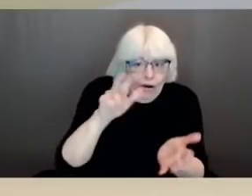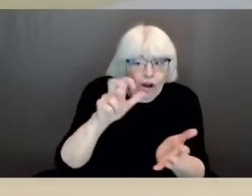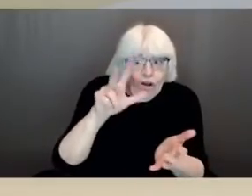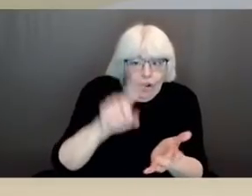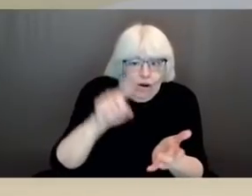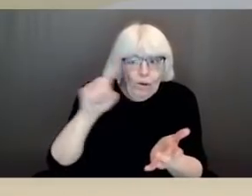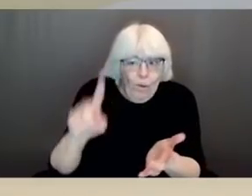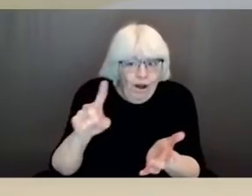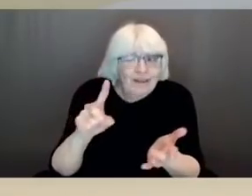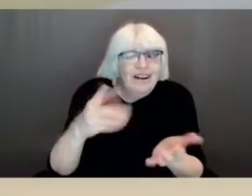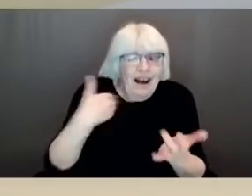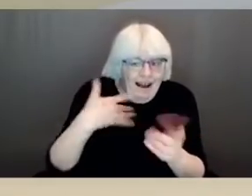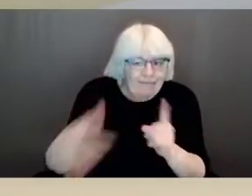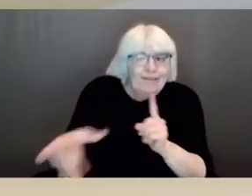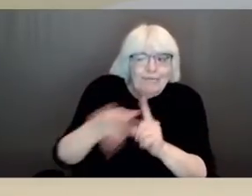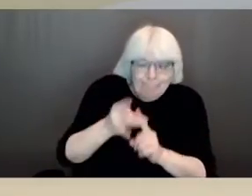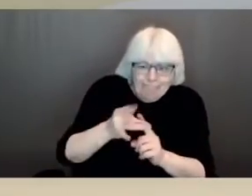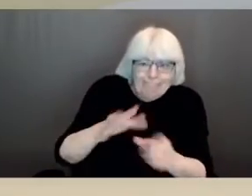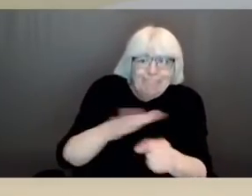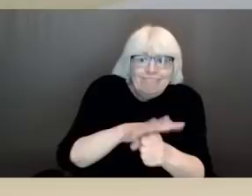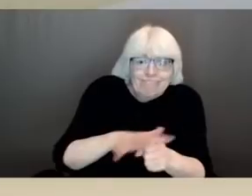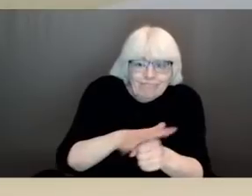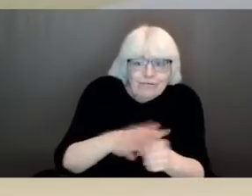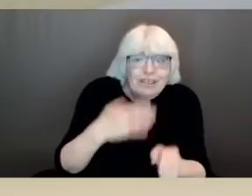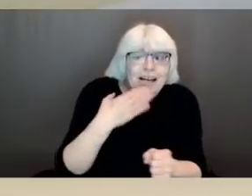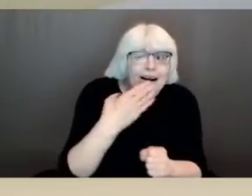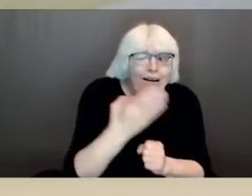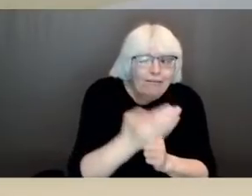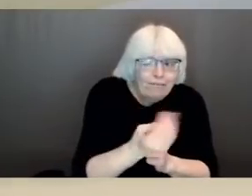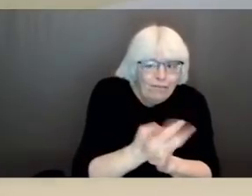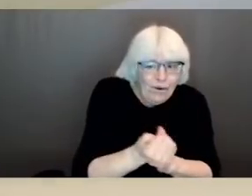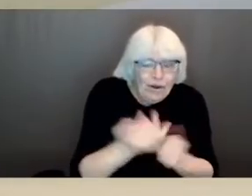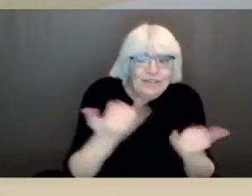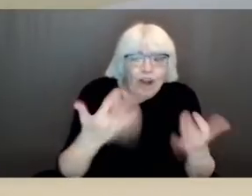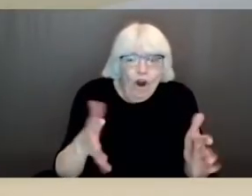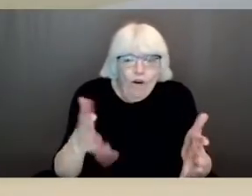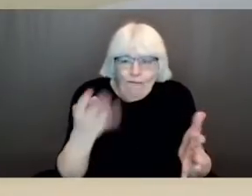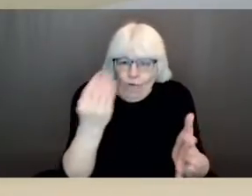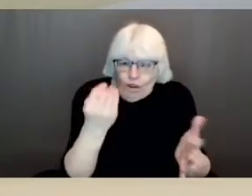and 14 COVID-related deaths in Atlantic Canada in the last week.